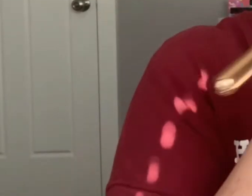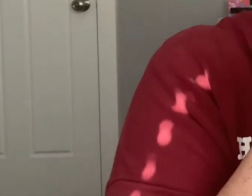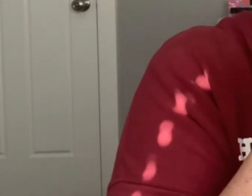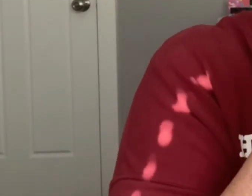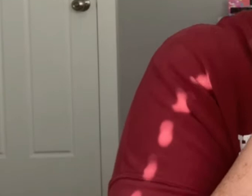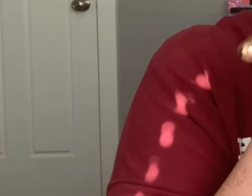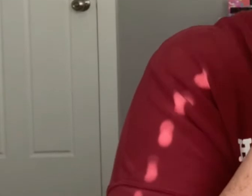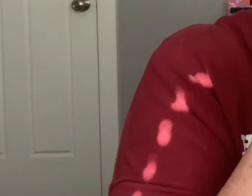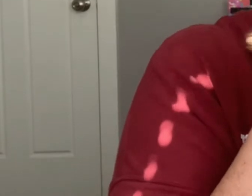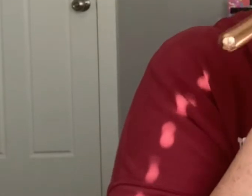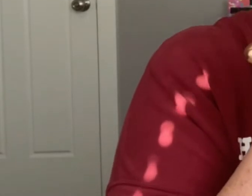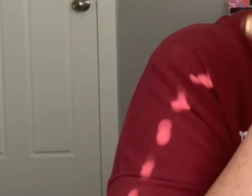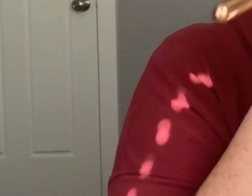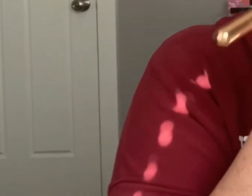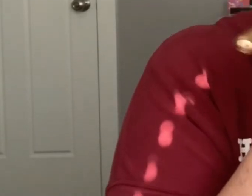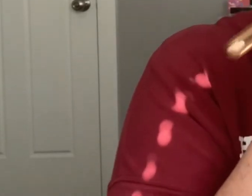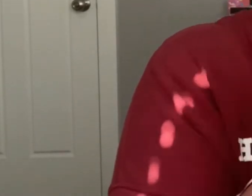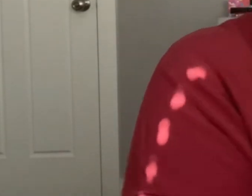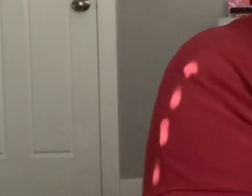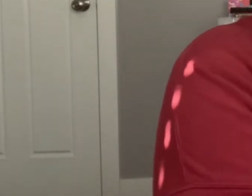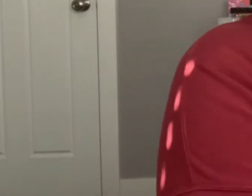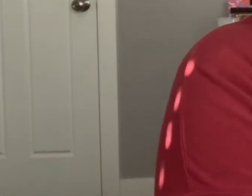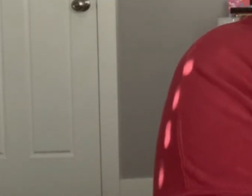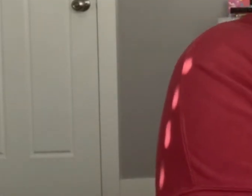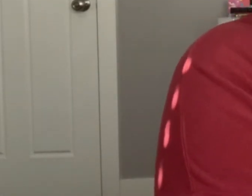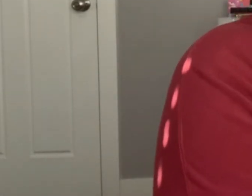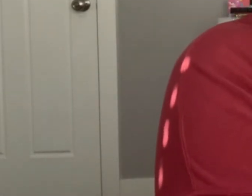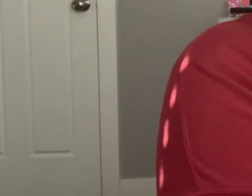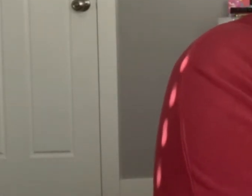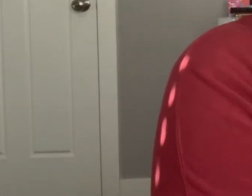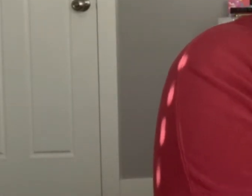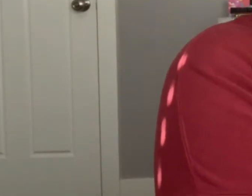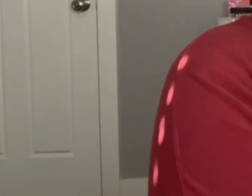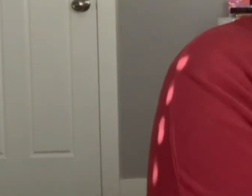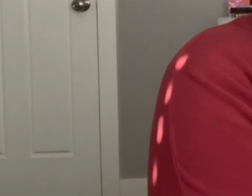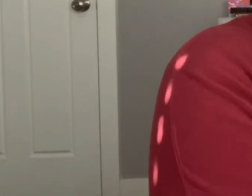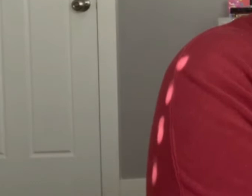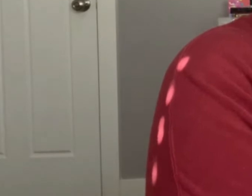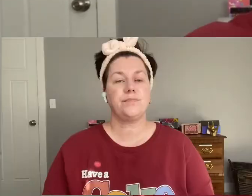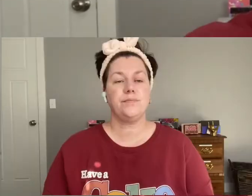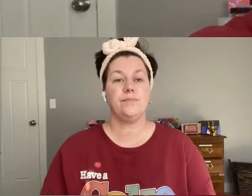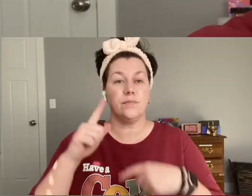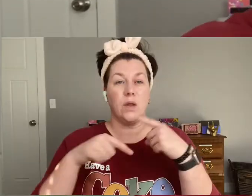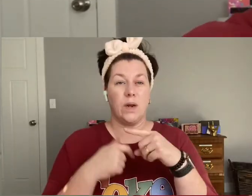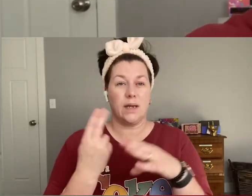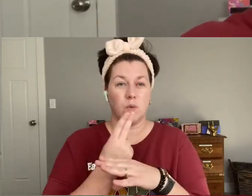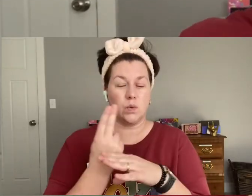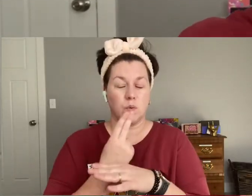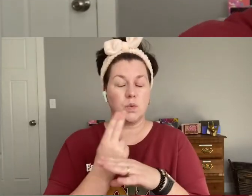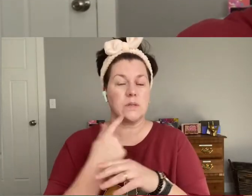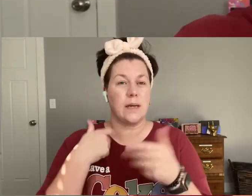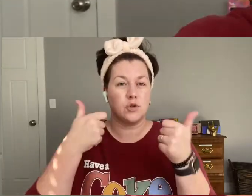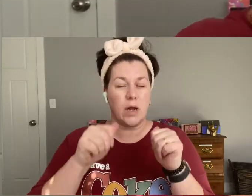add coverage. I just used 2 pumps to start with, I think.